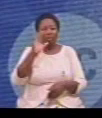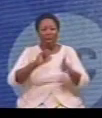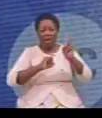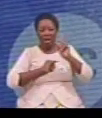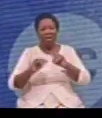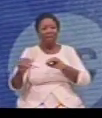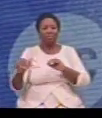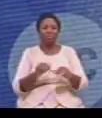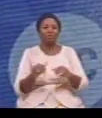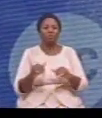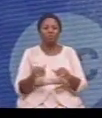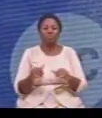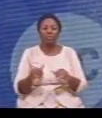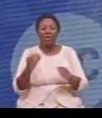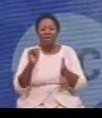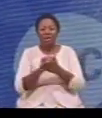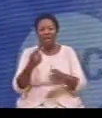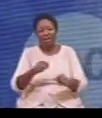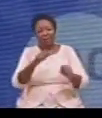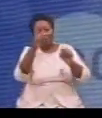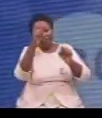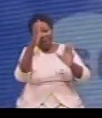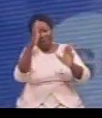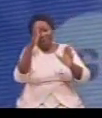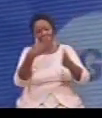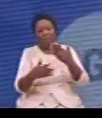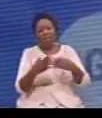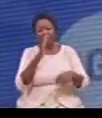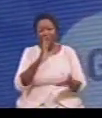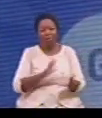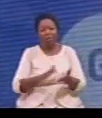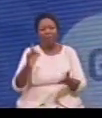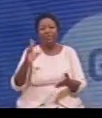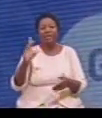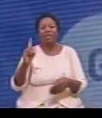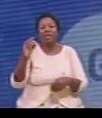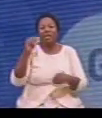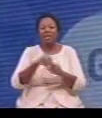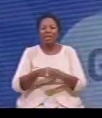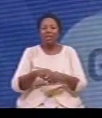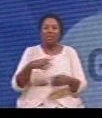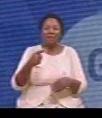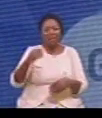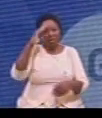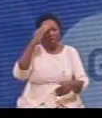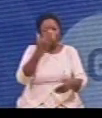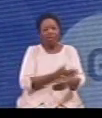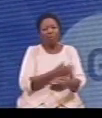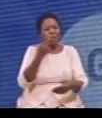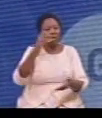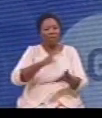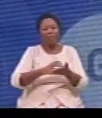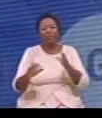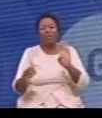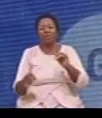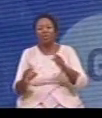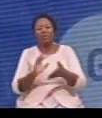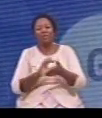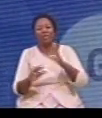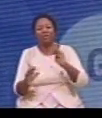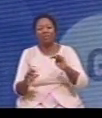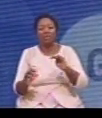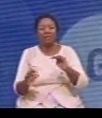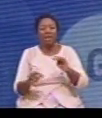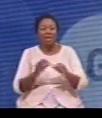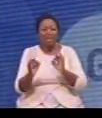I do, that the Father may be glorified in the Son. Look at verse 14.